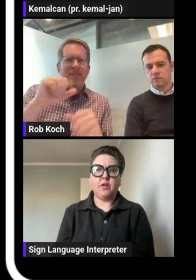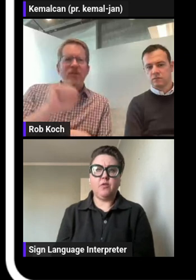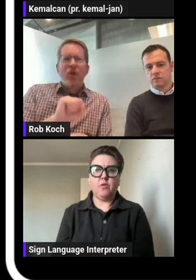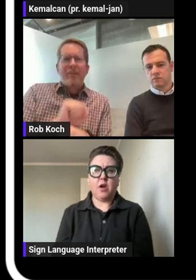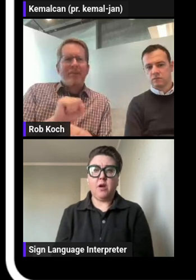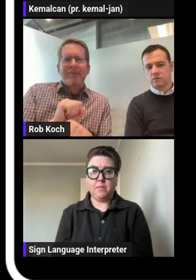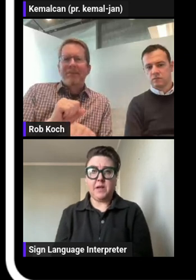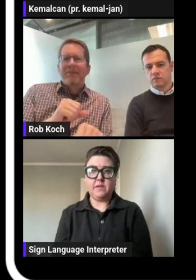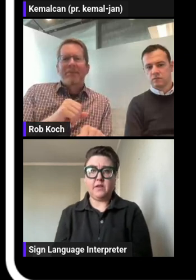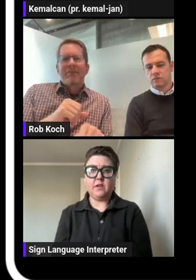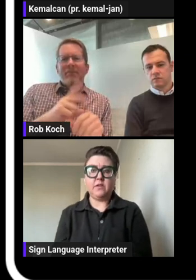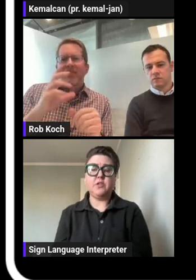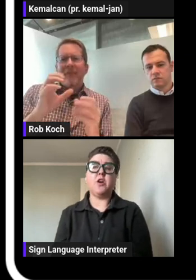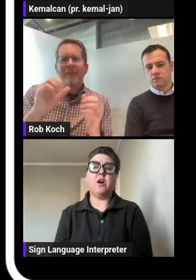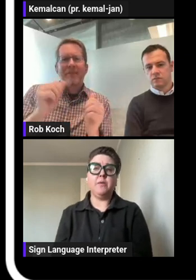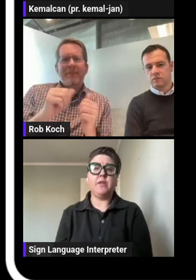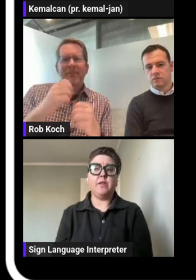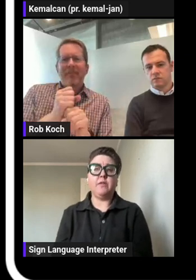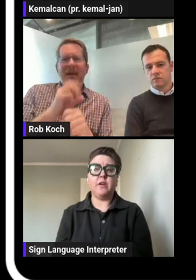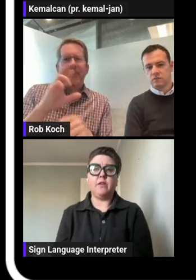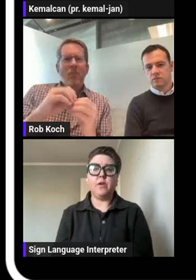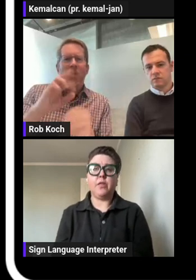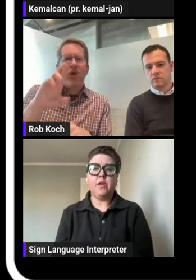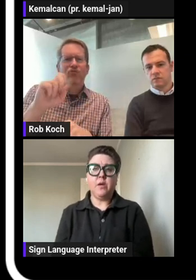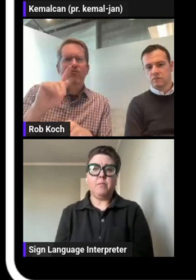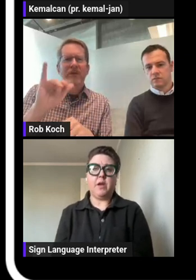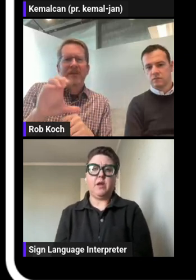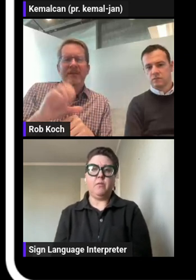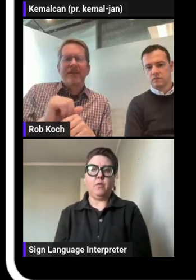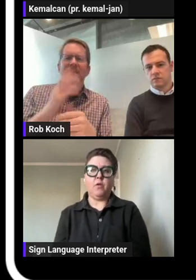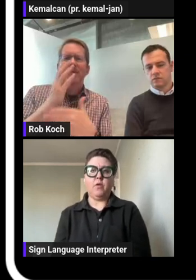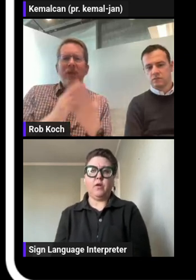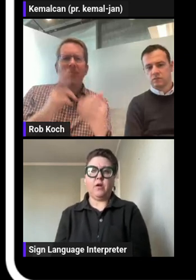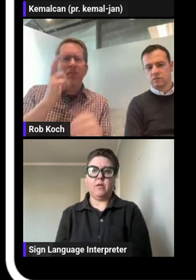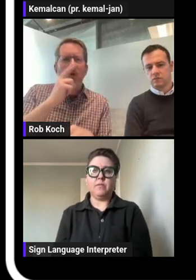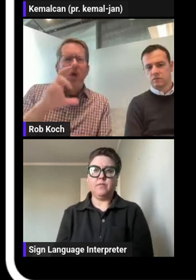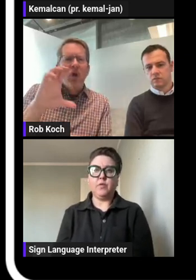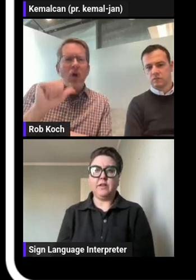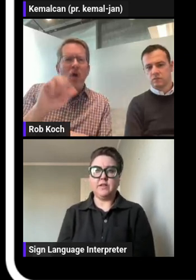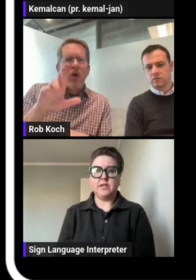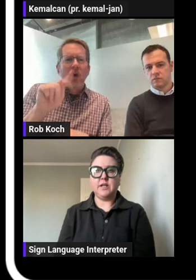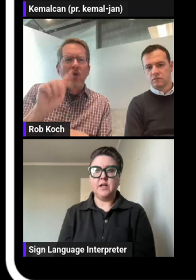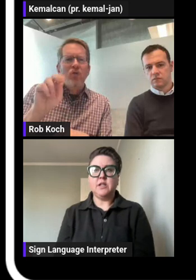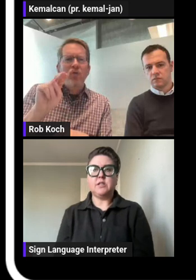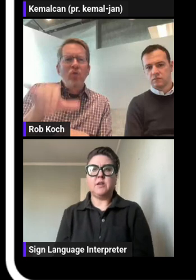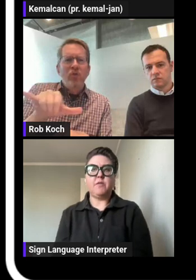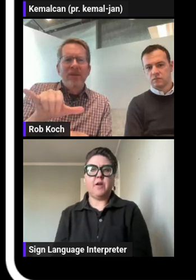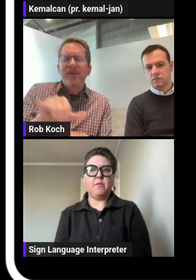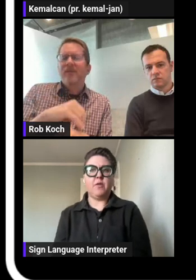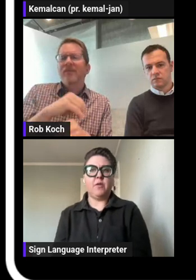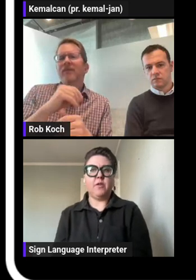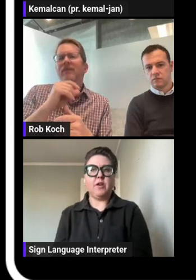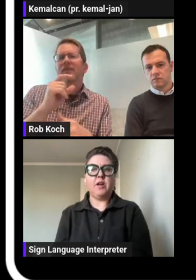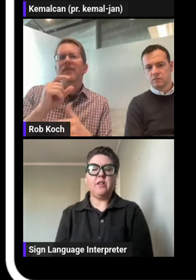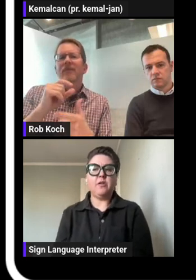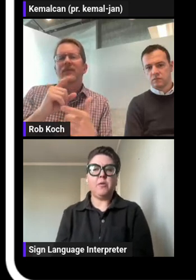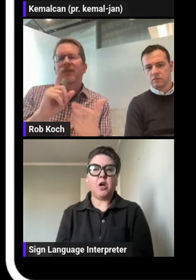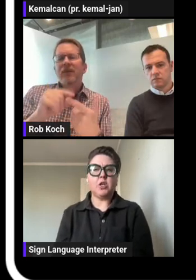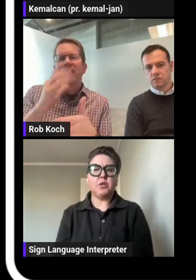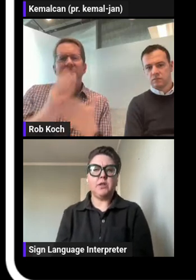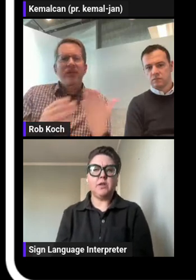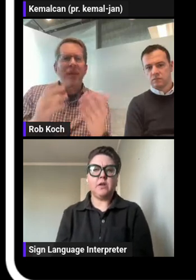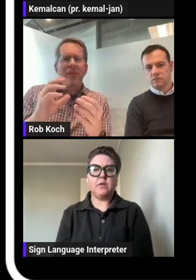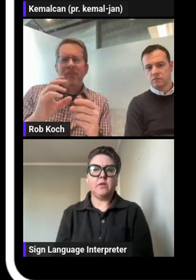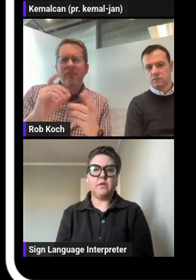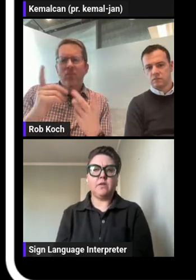out there have a really amazing job that they've done with making more realistic. Some of them are a little